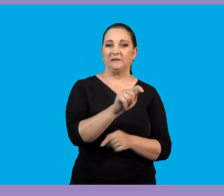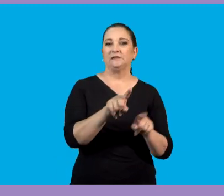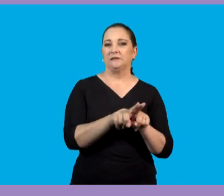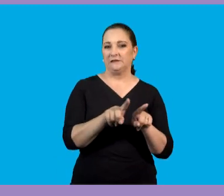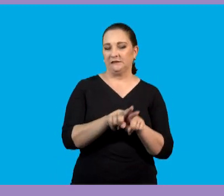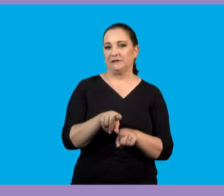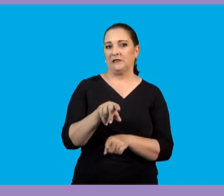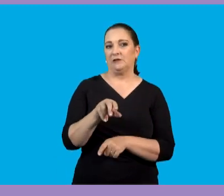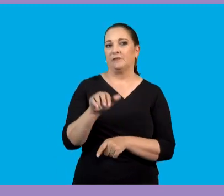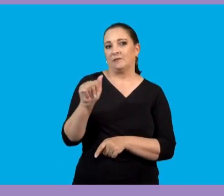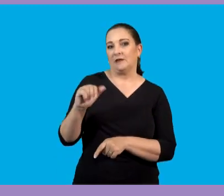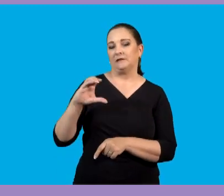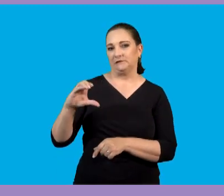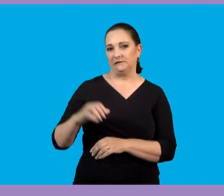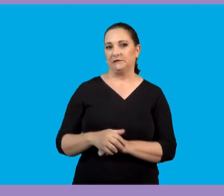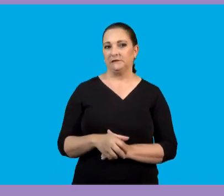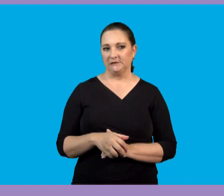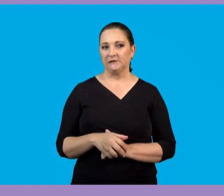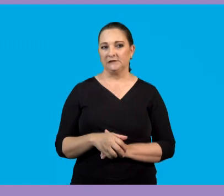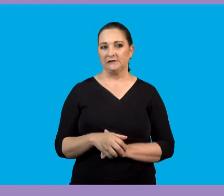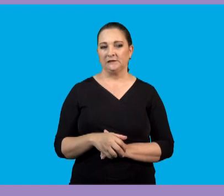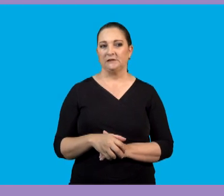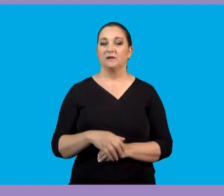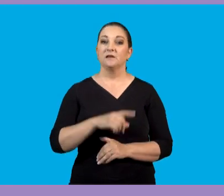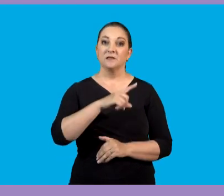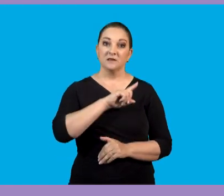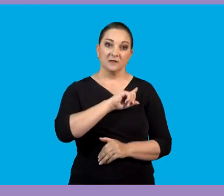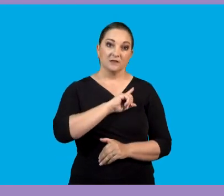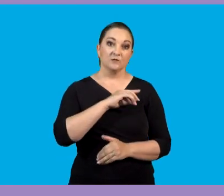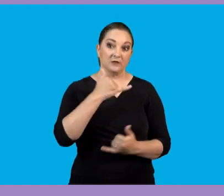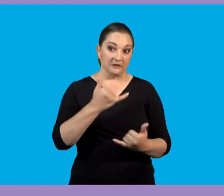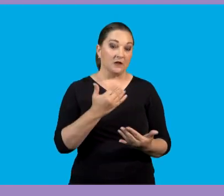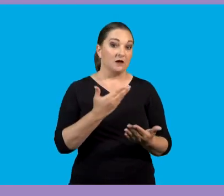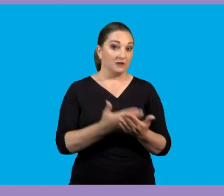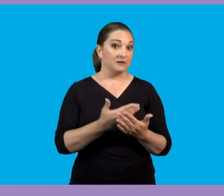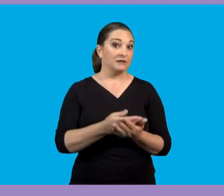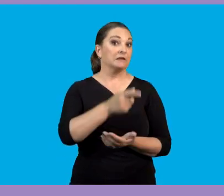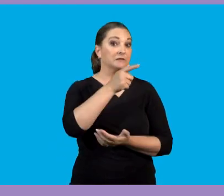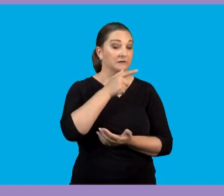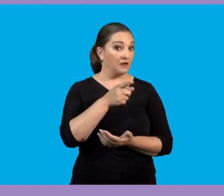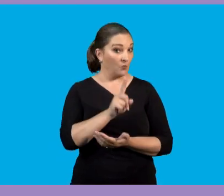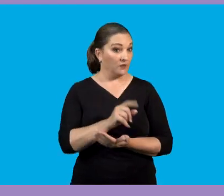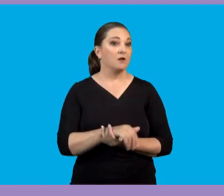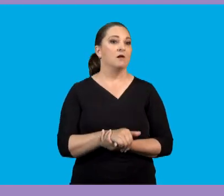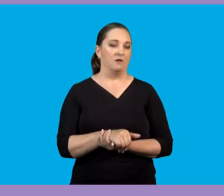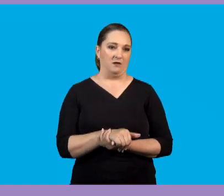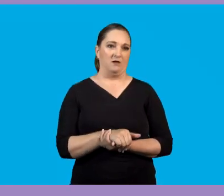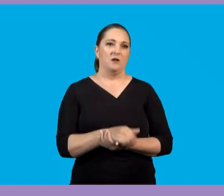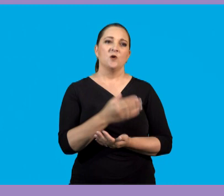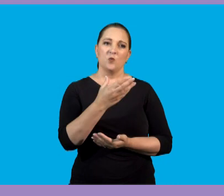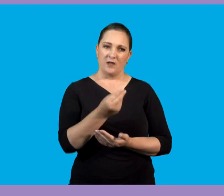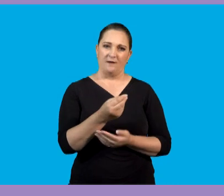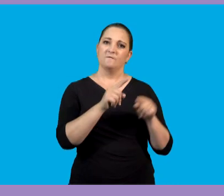to AC. And because we have these three conditions, we can conclude that we